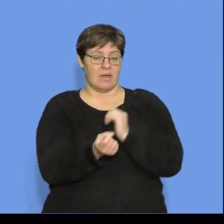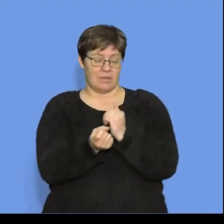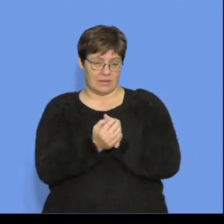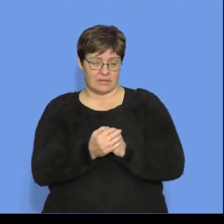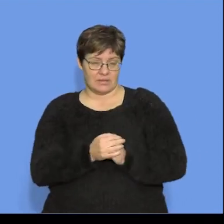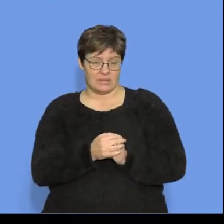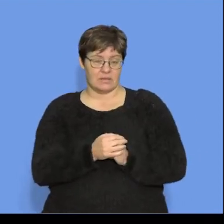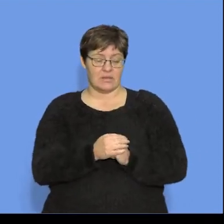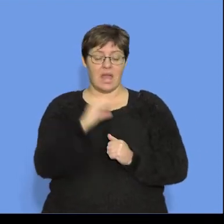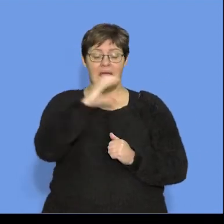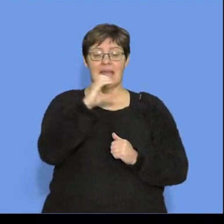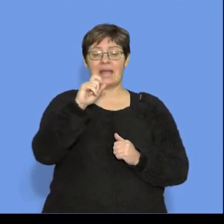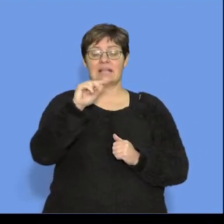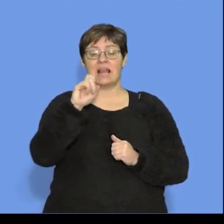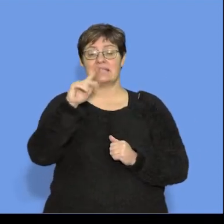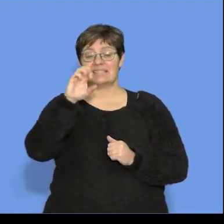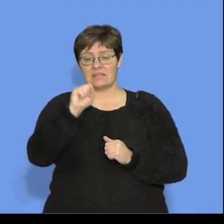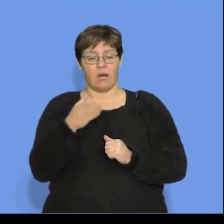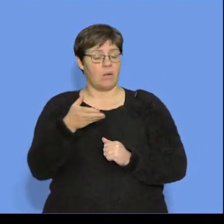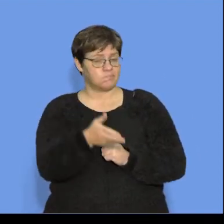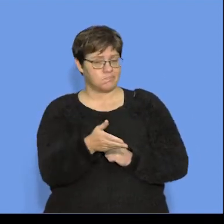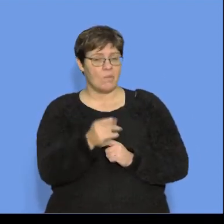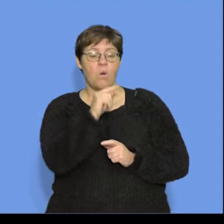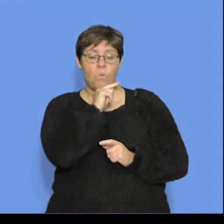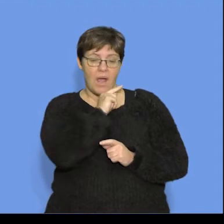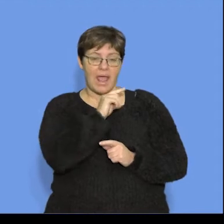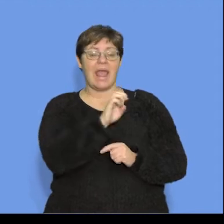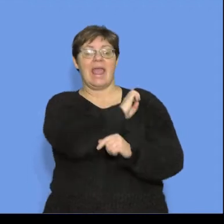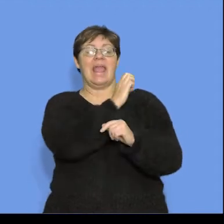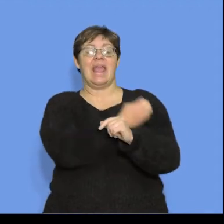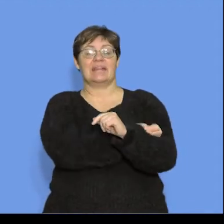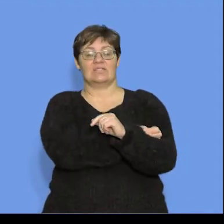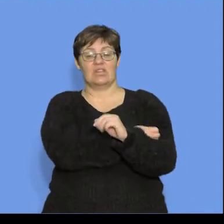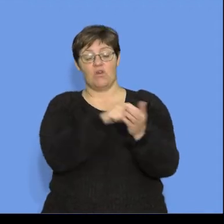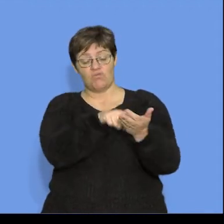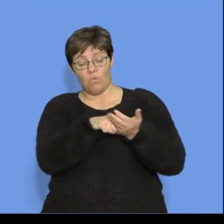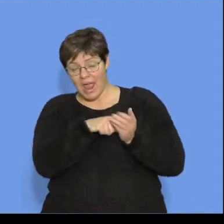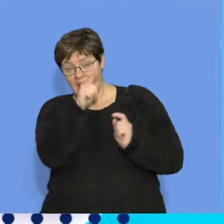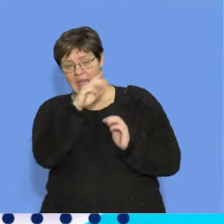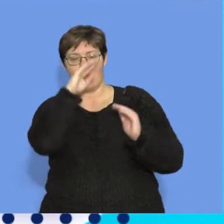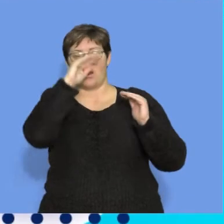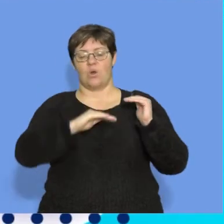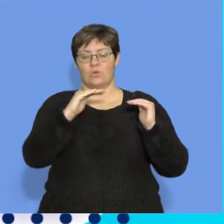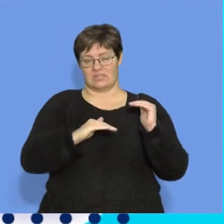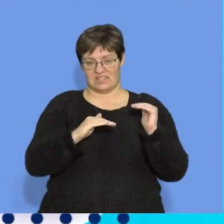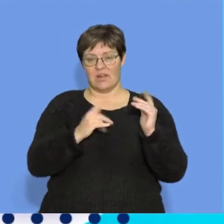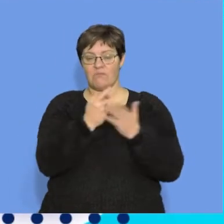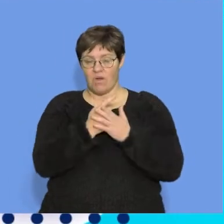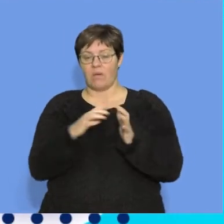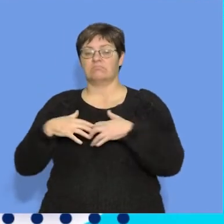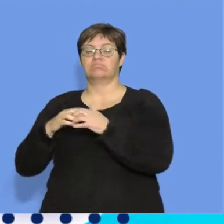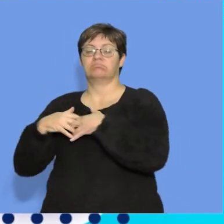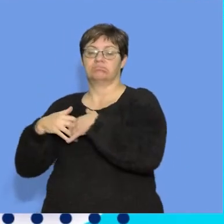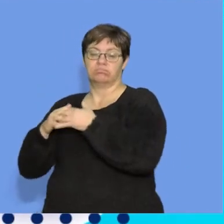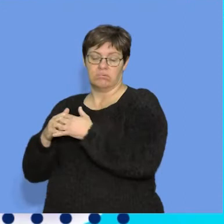presence of a catalyst. Well, the catalyst is there to lower the required energy to make the activated